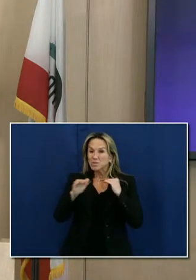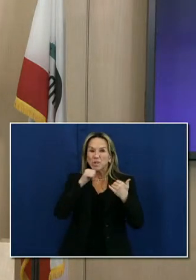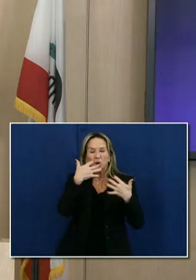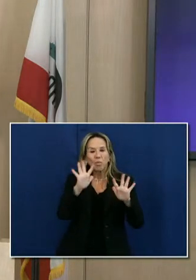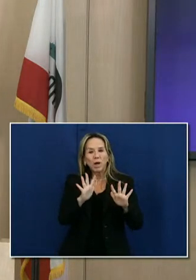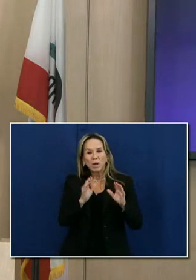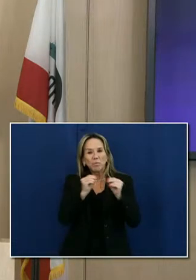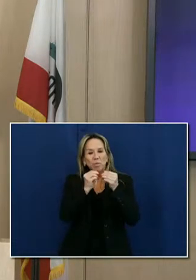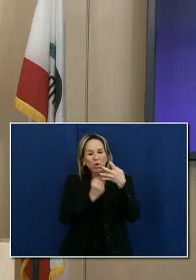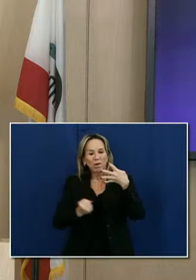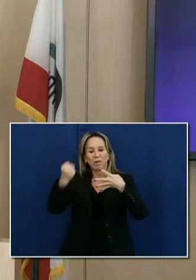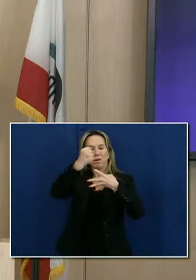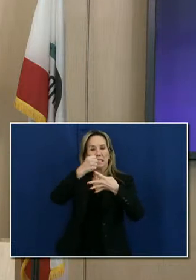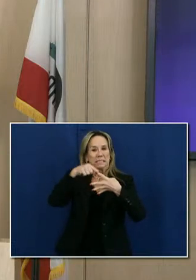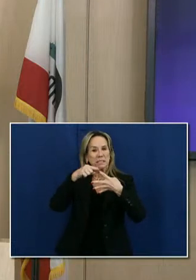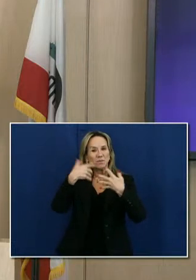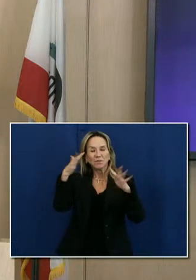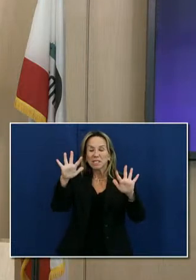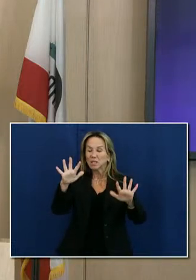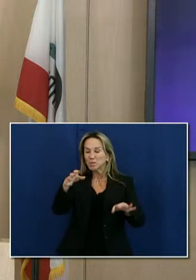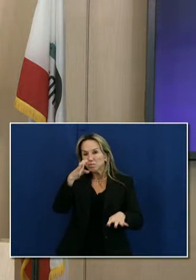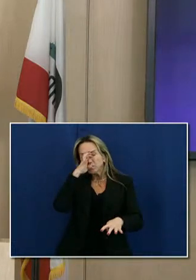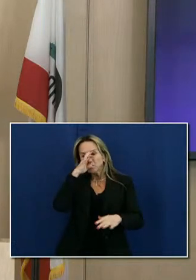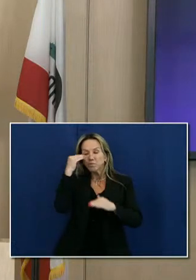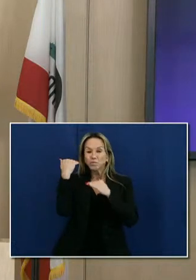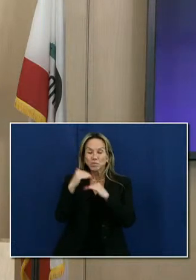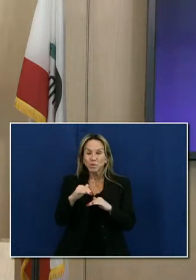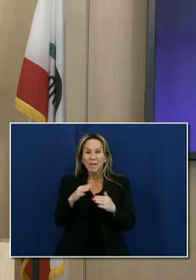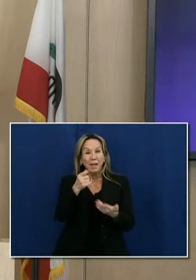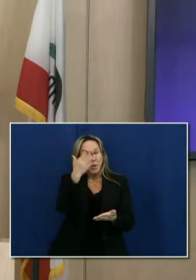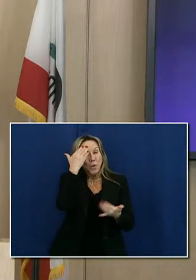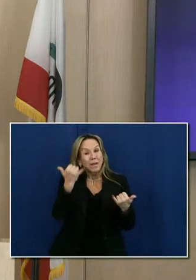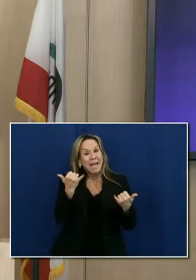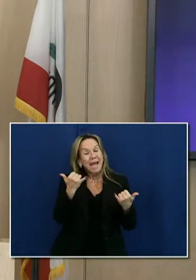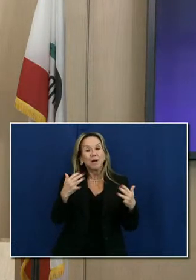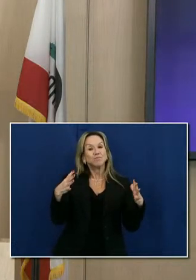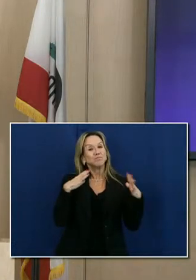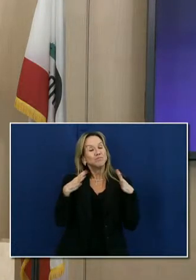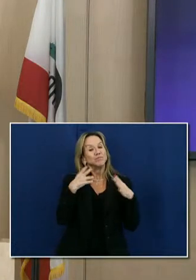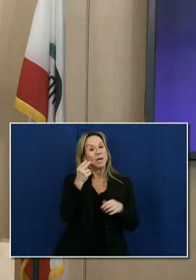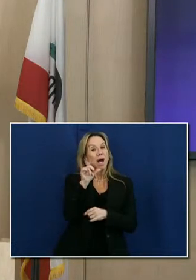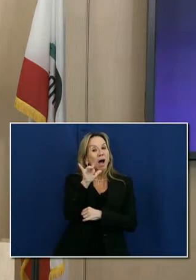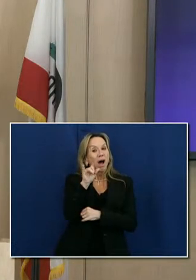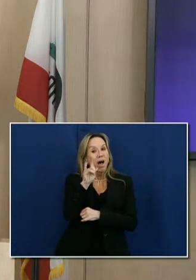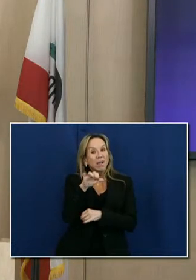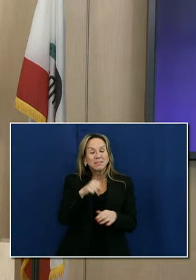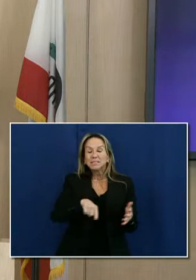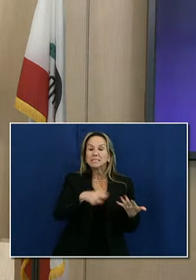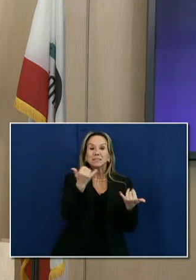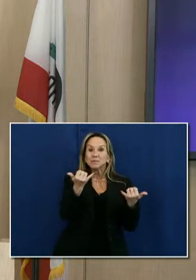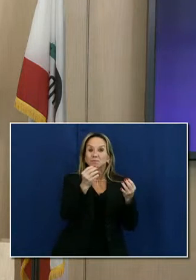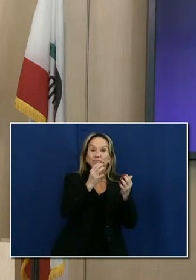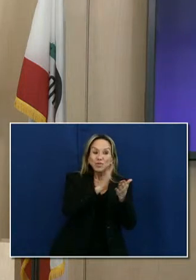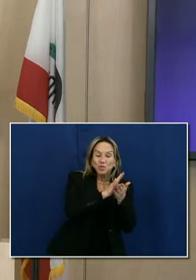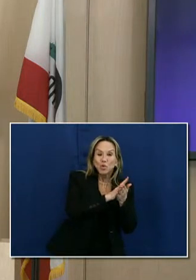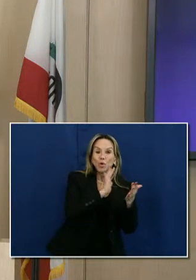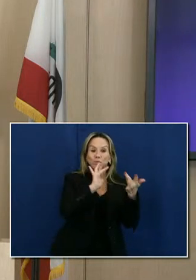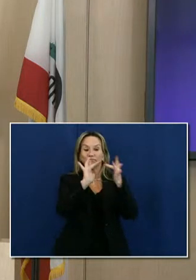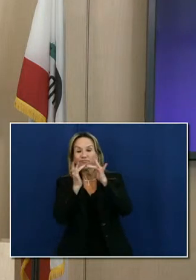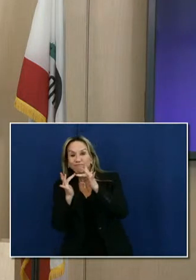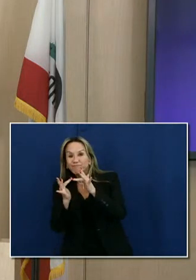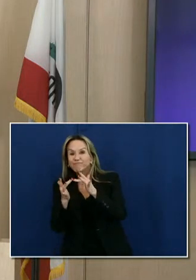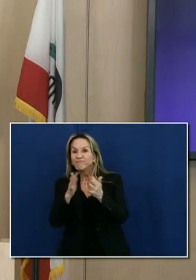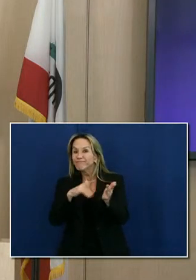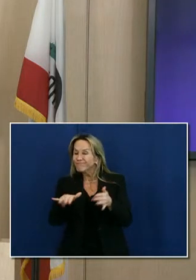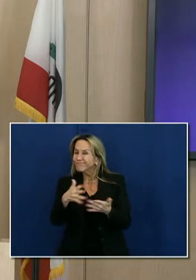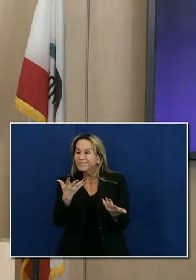category. We also know that we are heading into the holiday season. We're having more schools come back online. And all of these are things